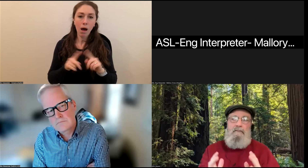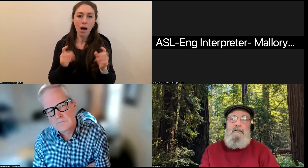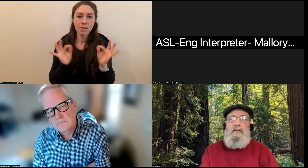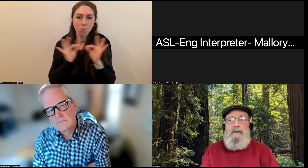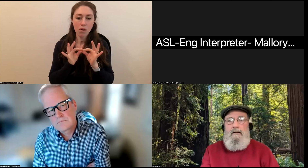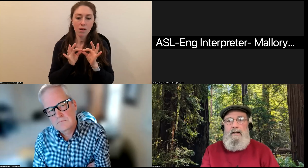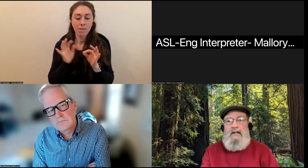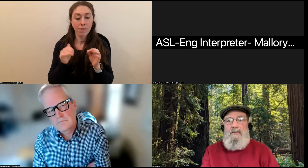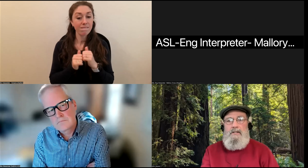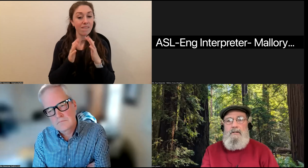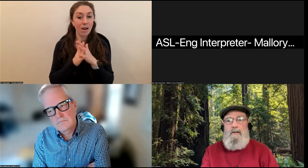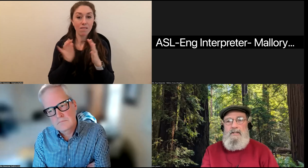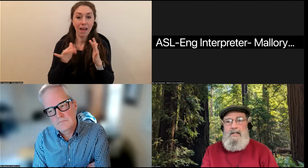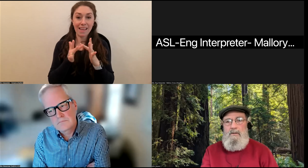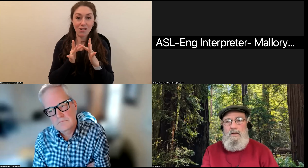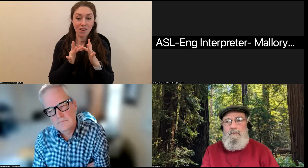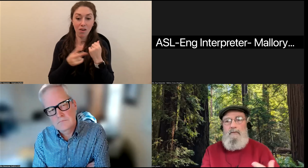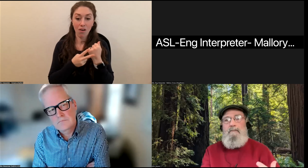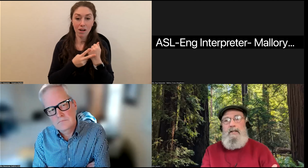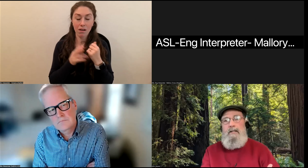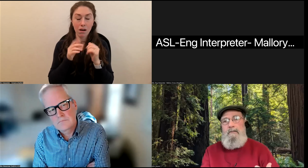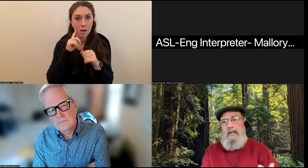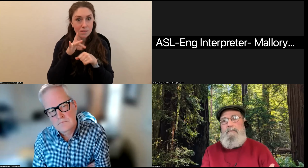the founder of the Internet Archive is obsessed with